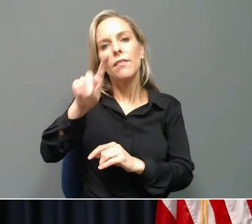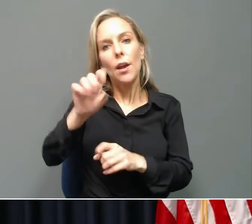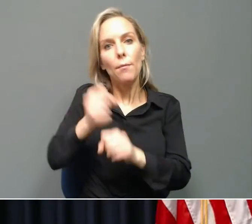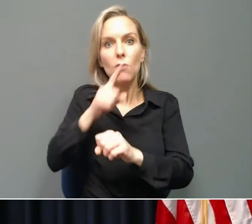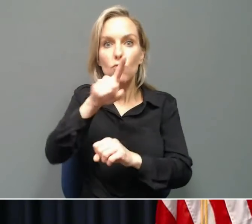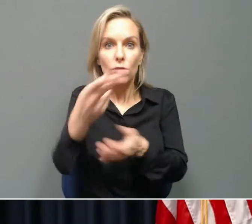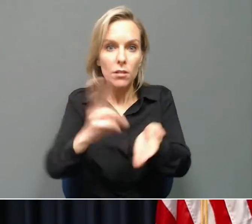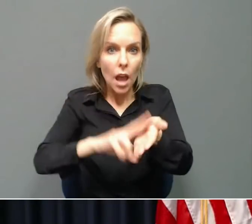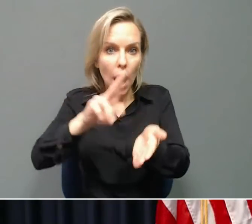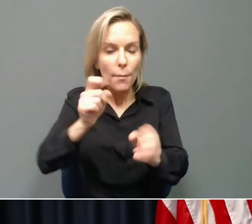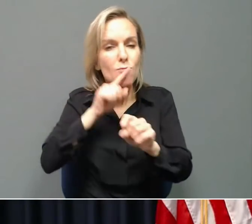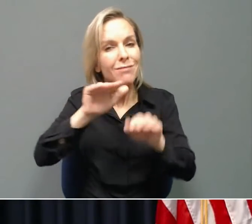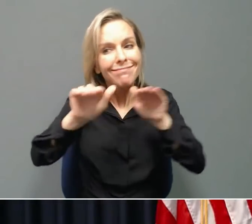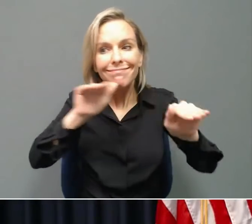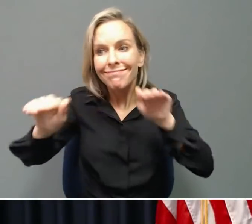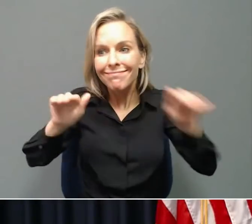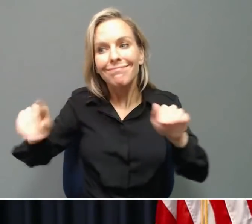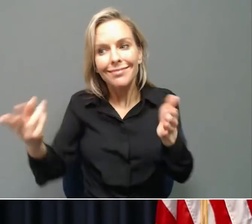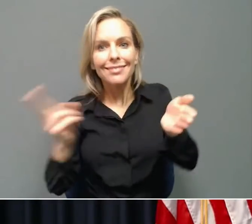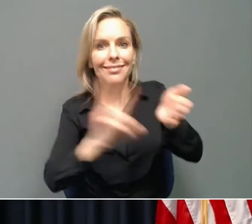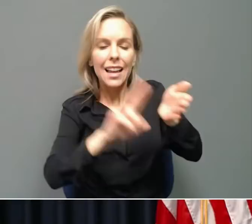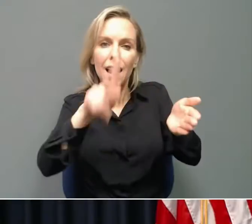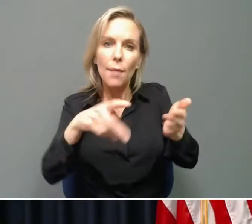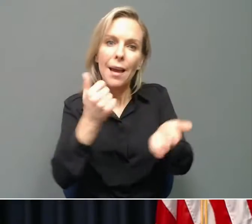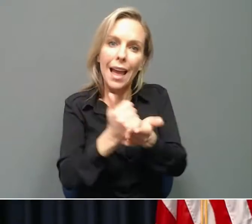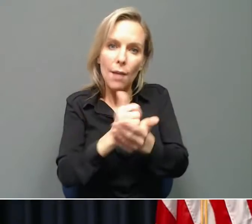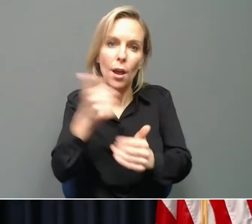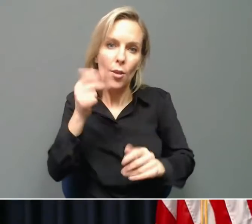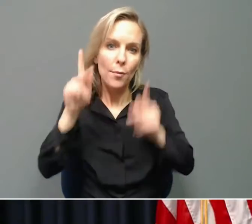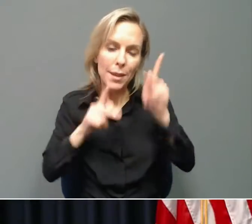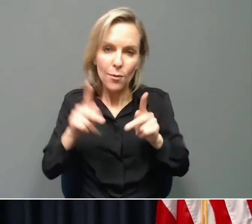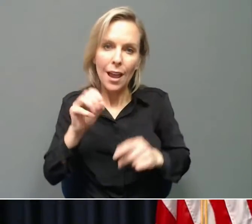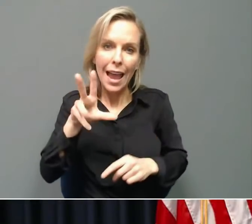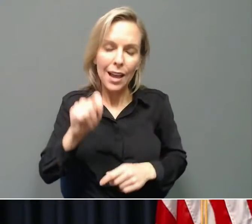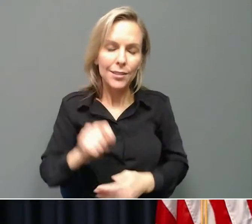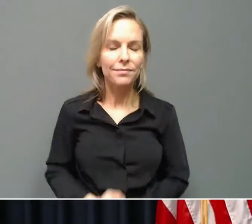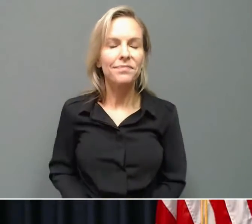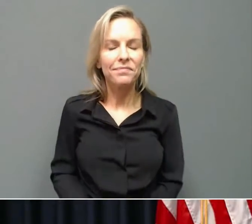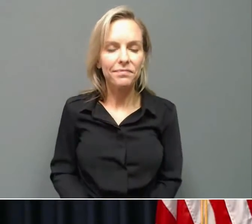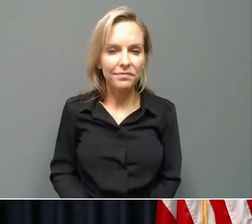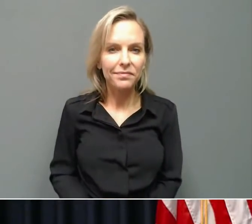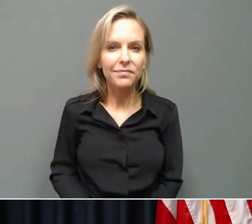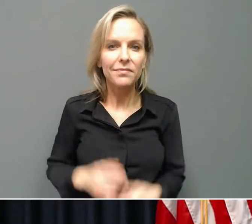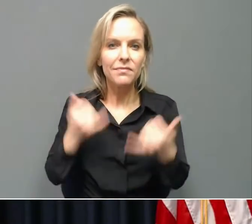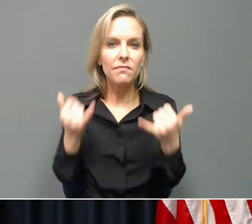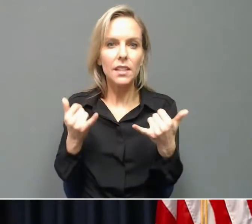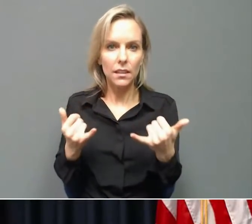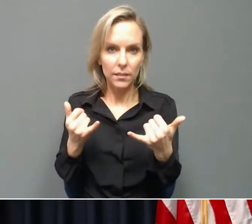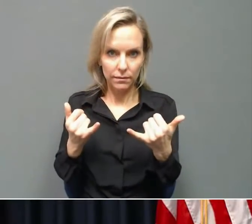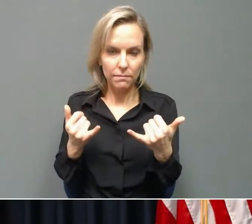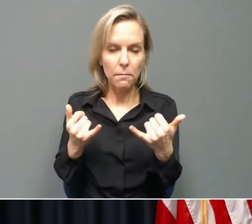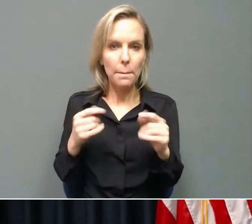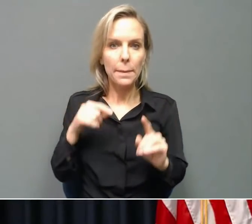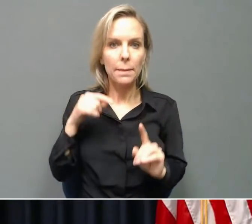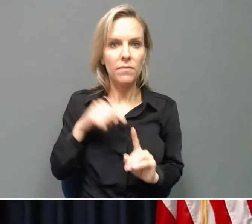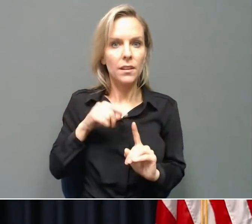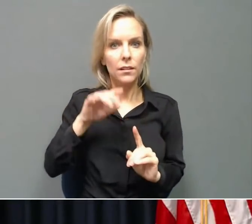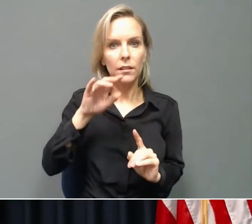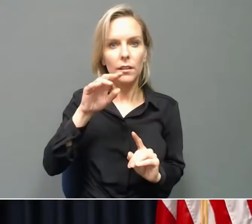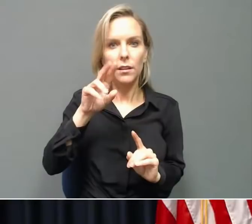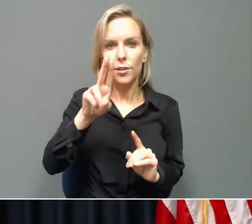Let's help people out. All right, a little bit of UI news, and then I'm going